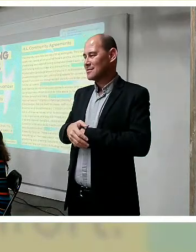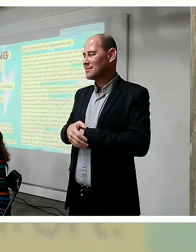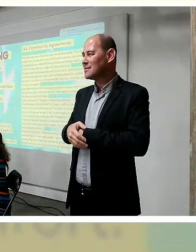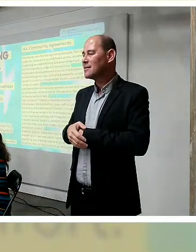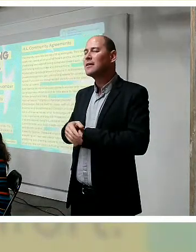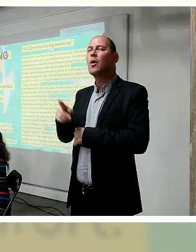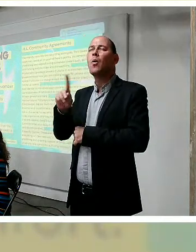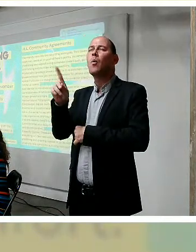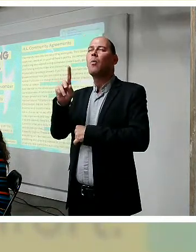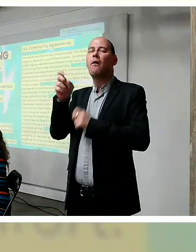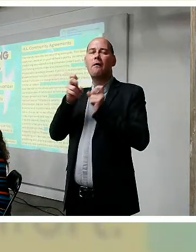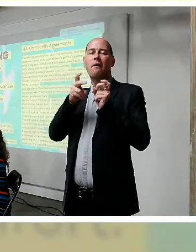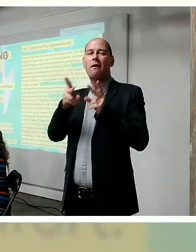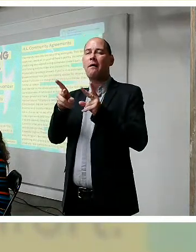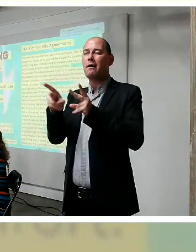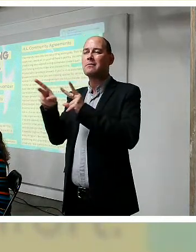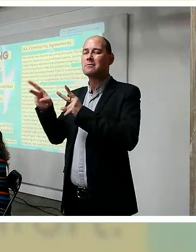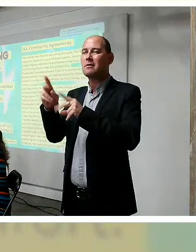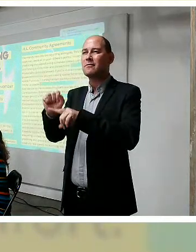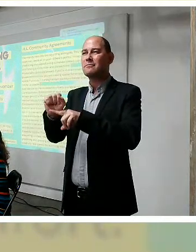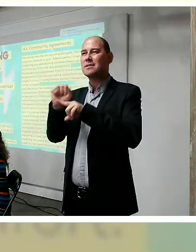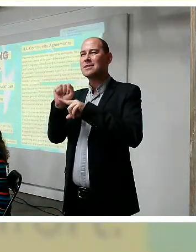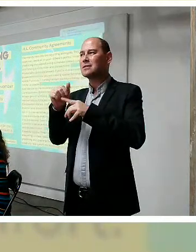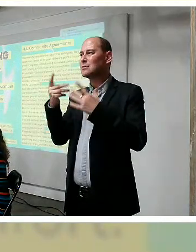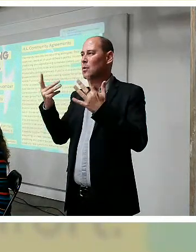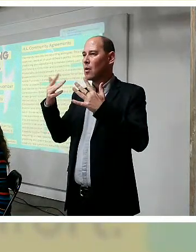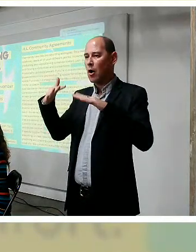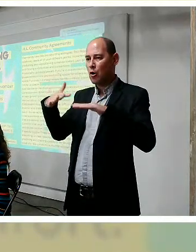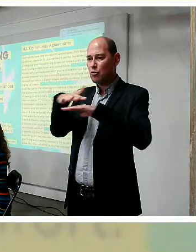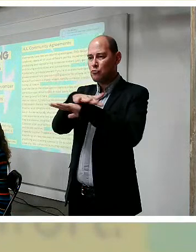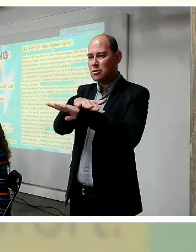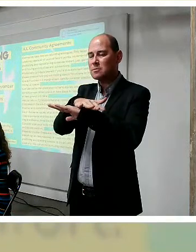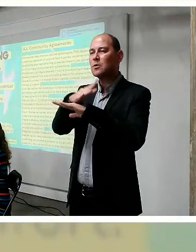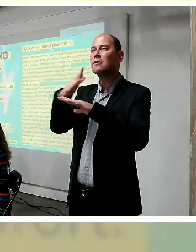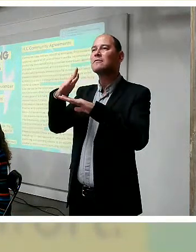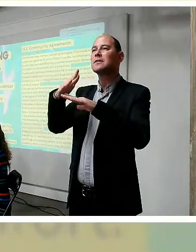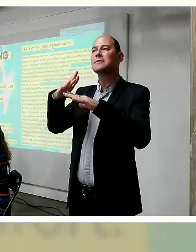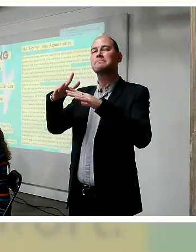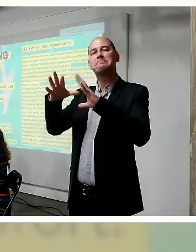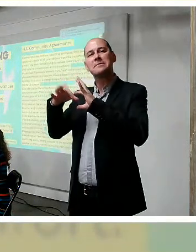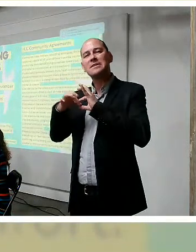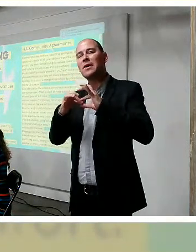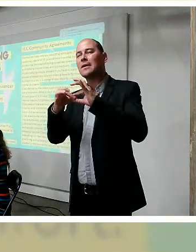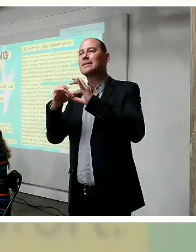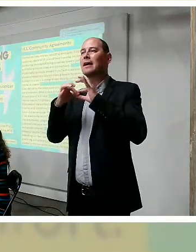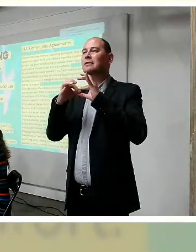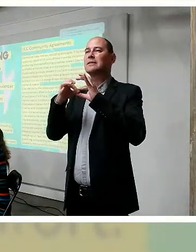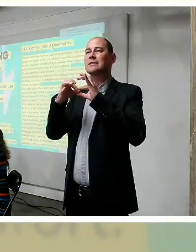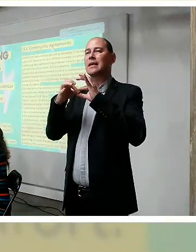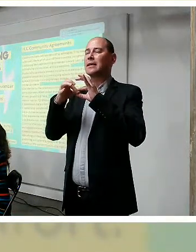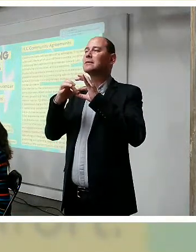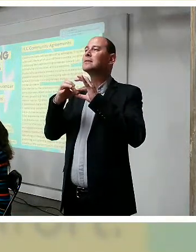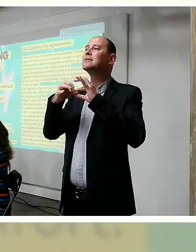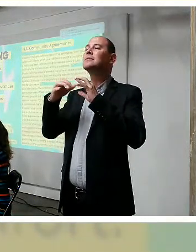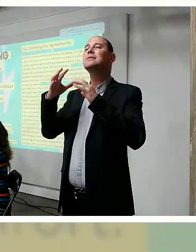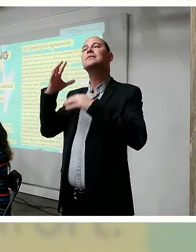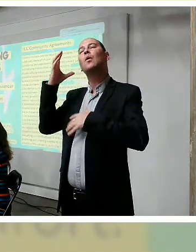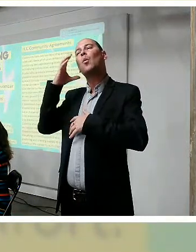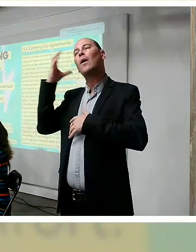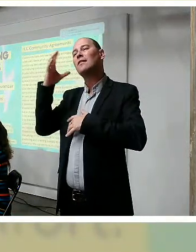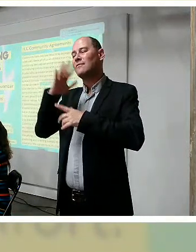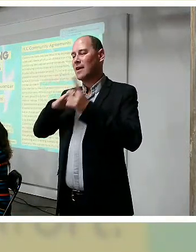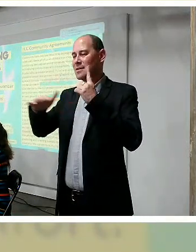kinds of resistance or cross-movement solidarity, welfare, state violence opens up. So you're very welcome